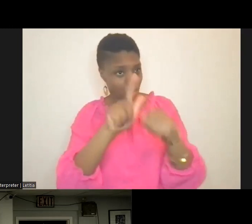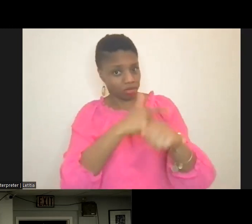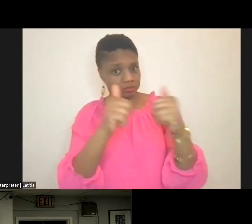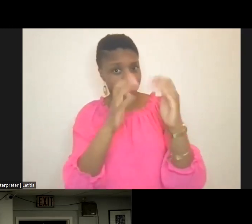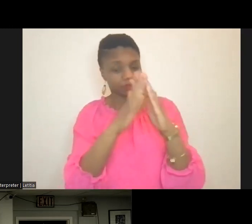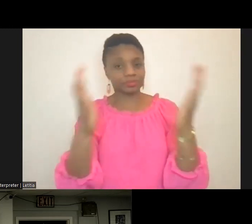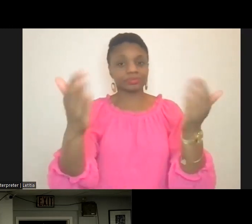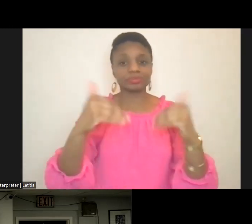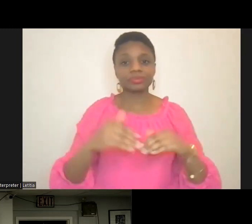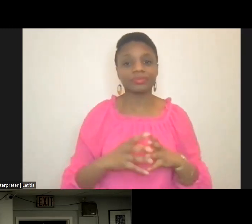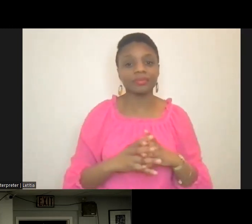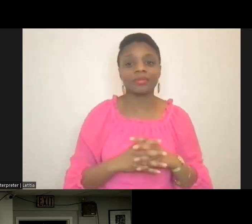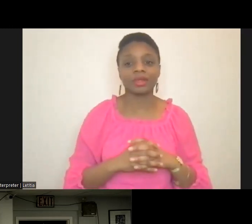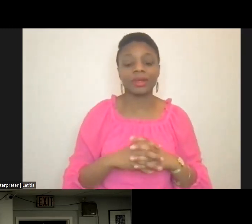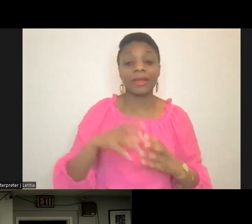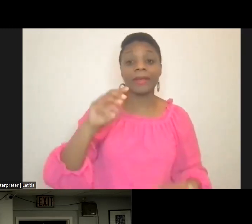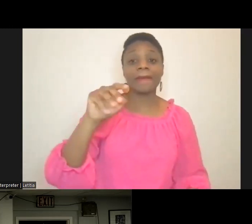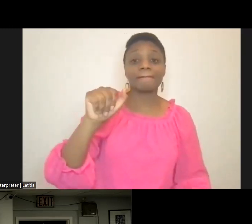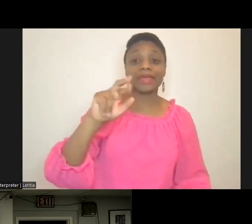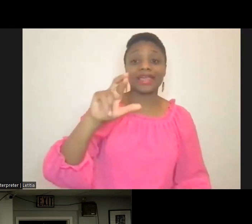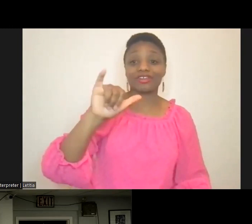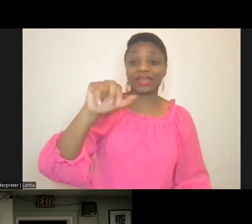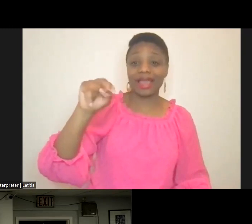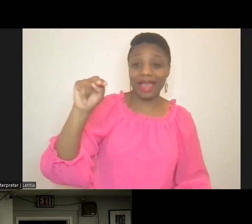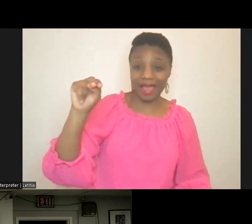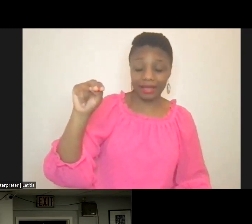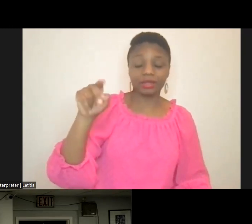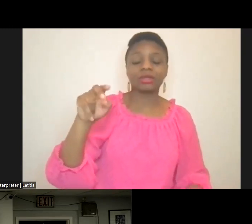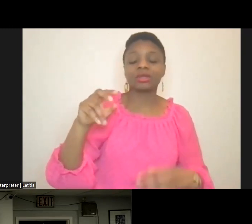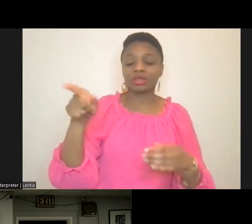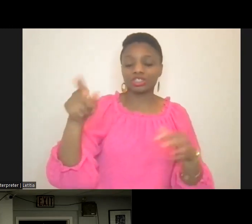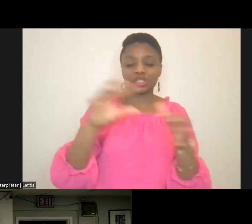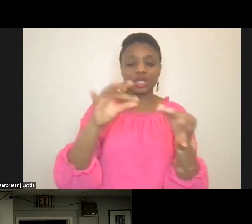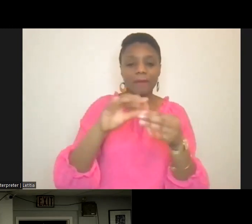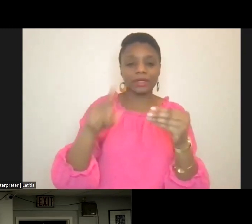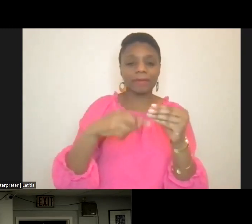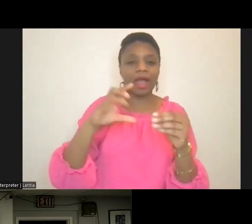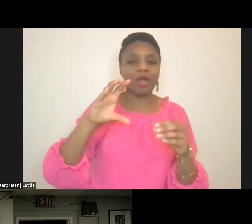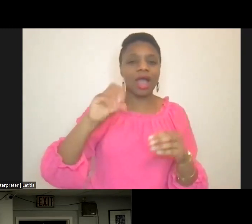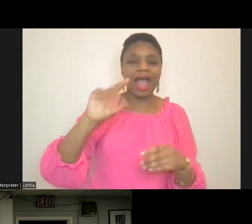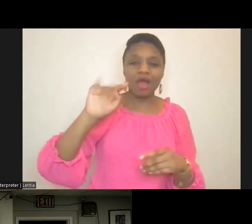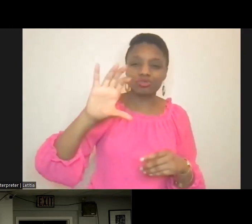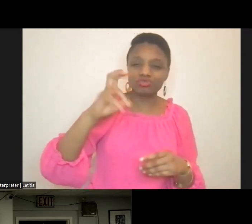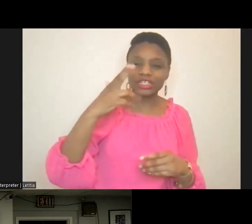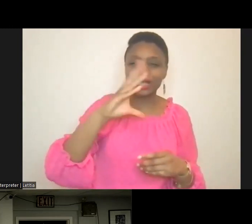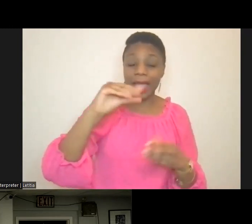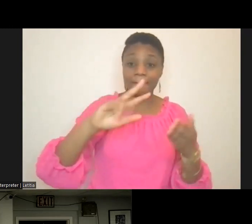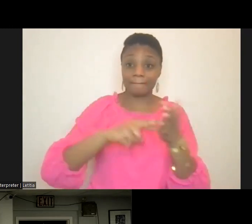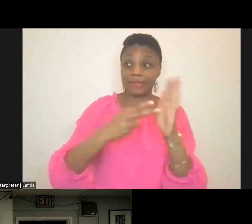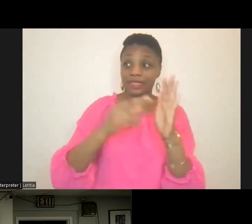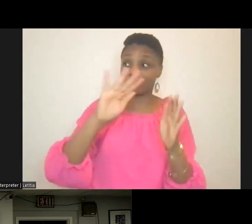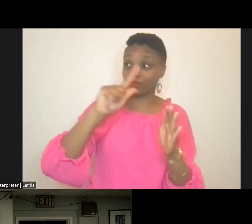Then we have Mary Ann Bibinski, who commented, "Outreach and meaningful community engagement are